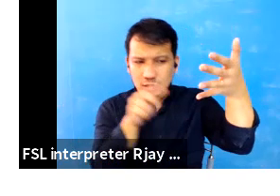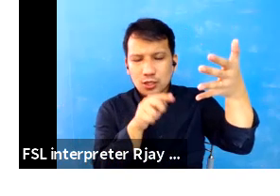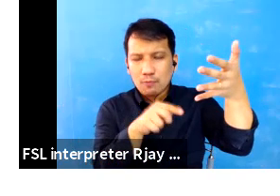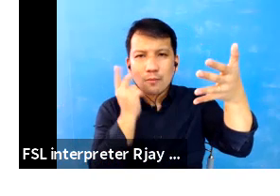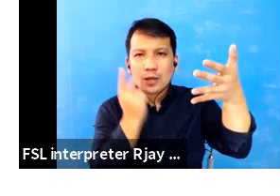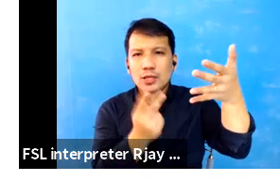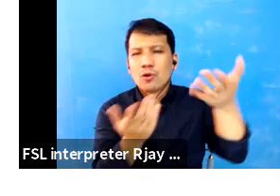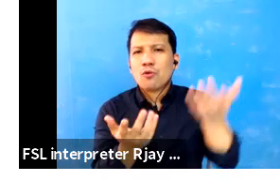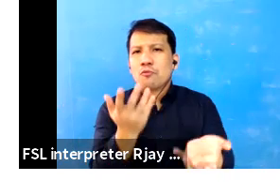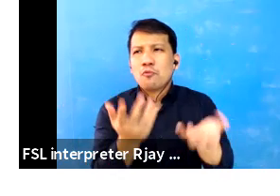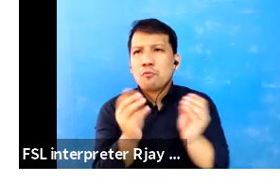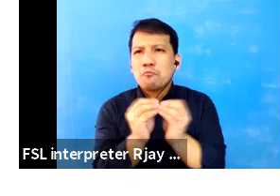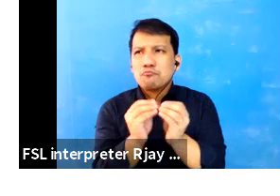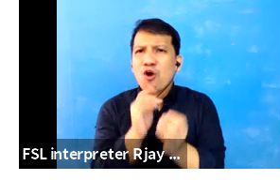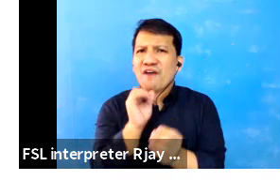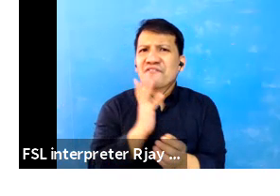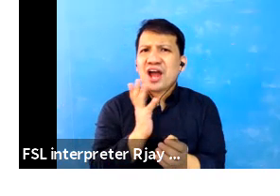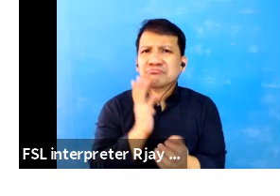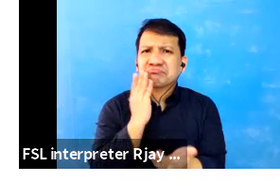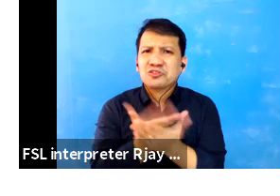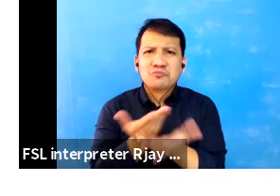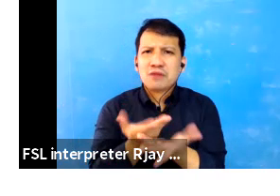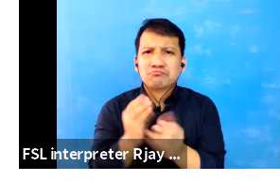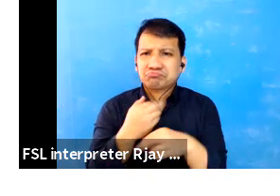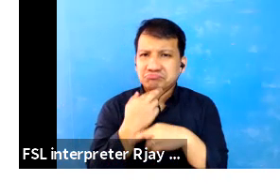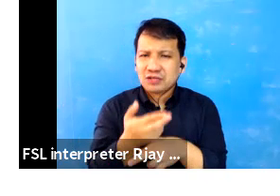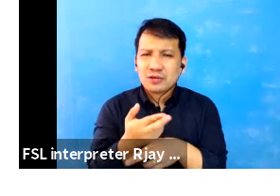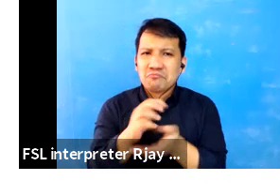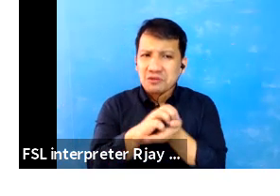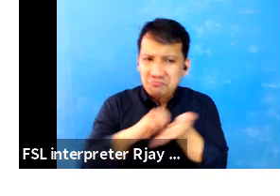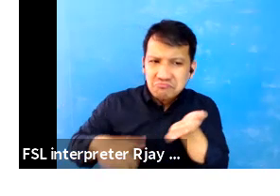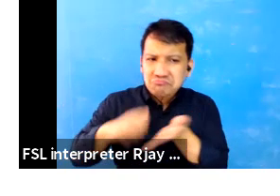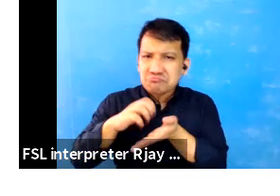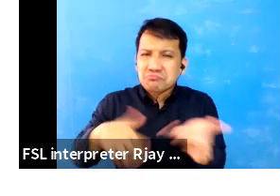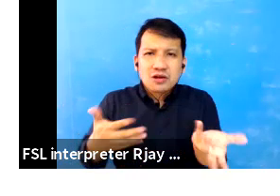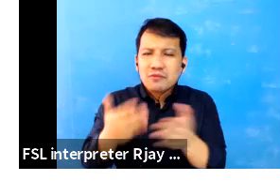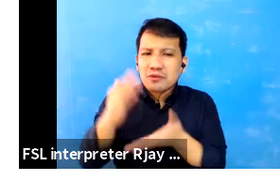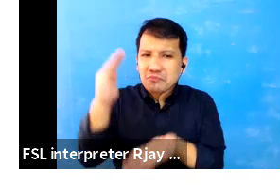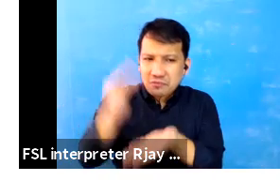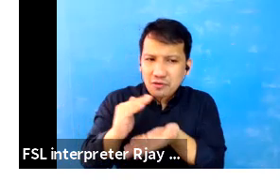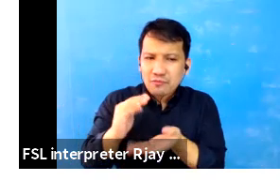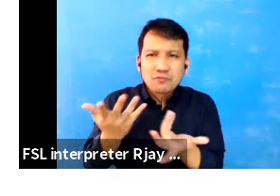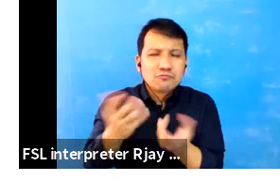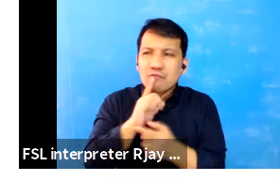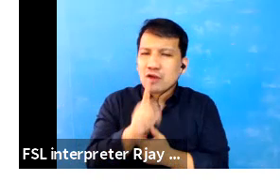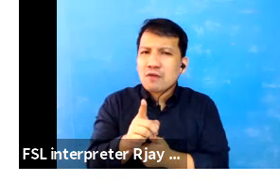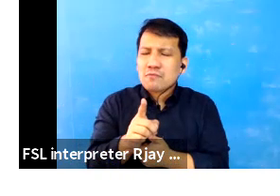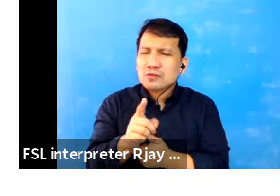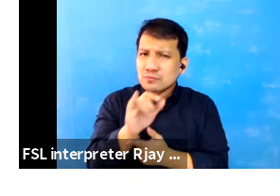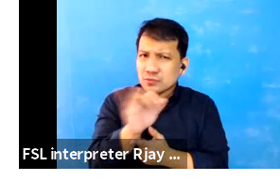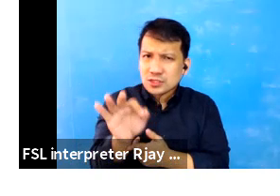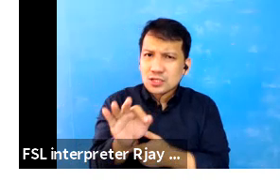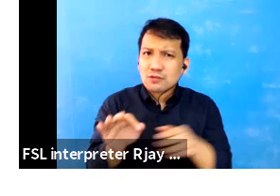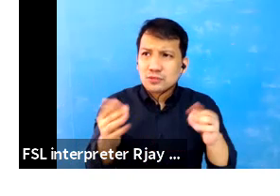be doing well, and there is a reduction, although not to the extent that we would want to. But even the